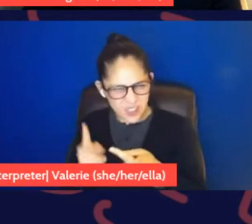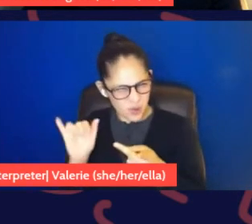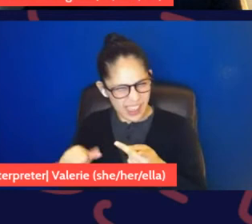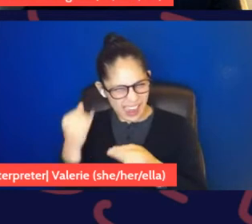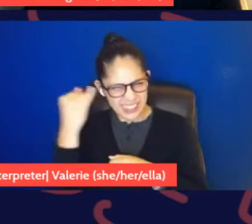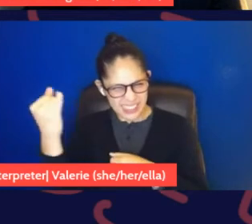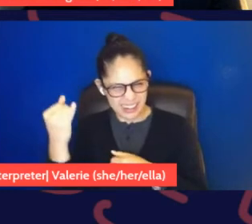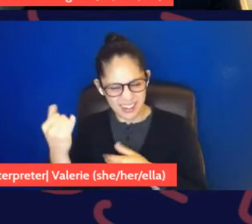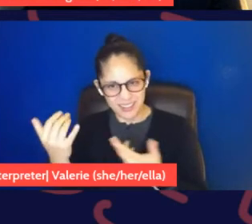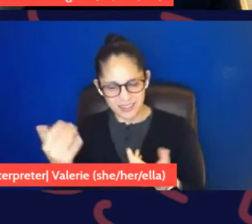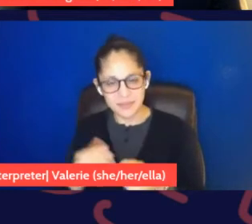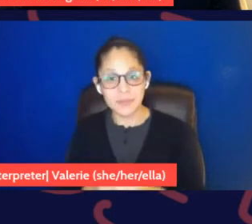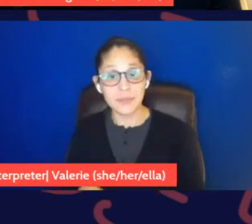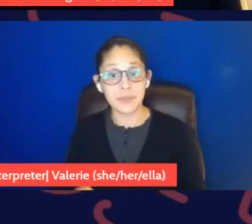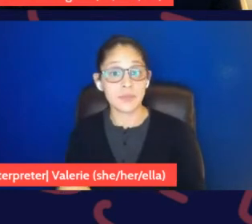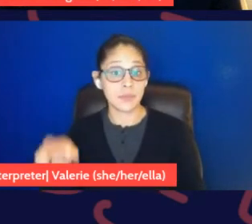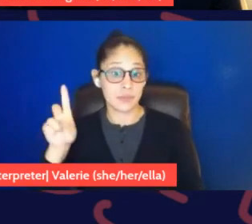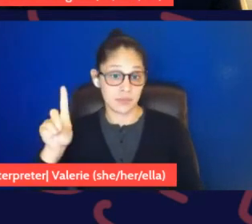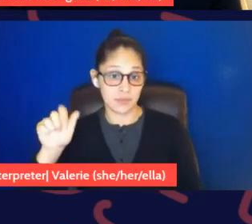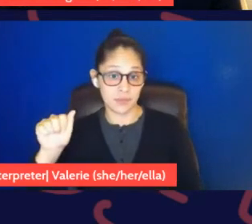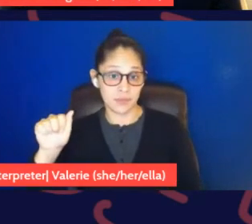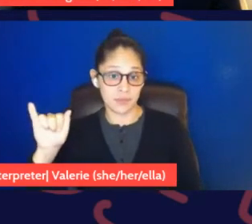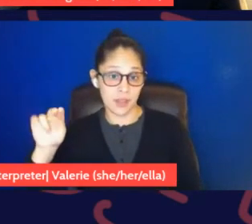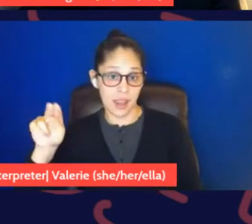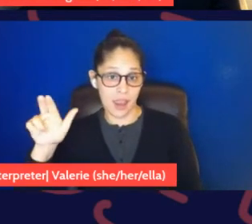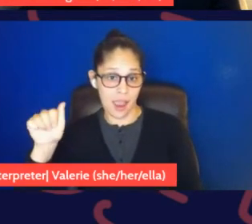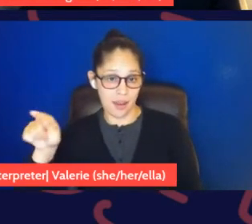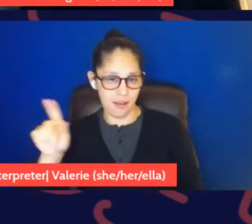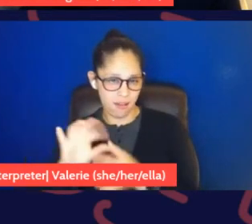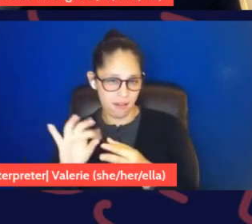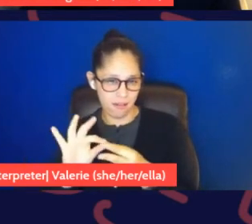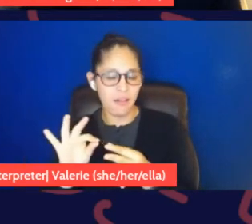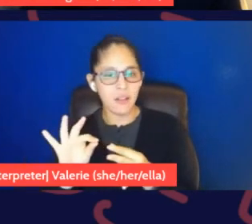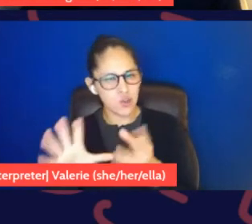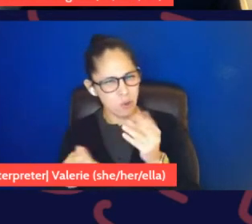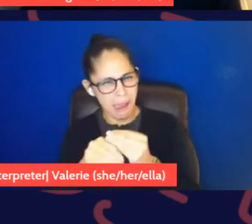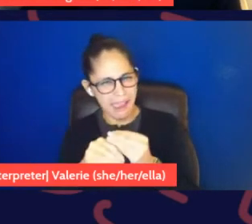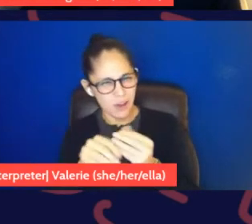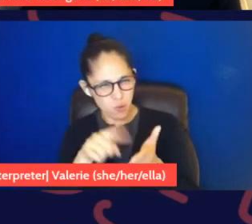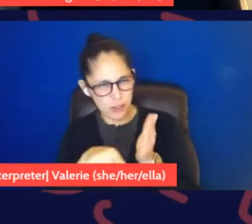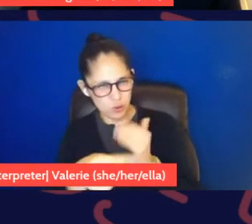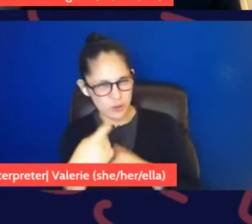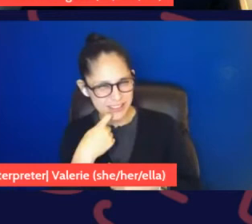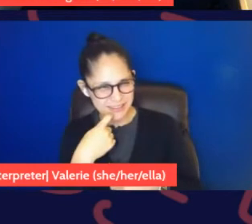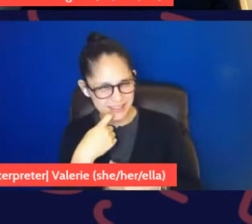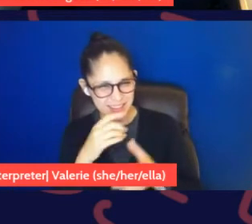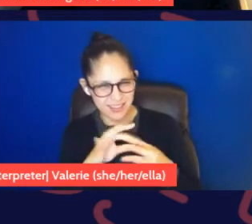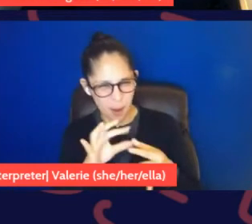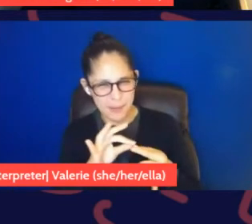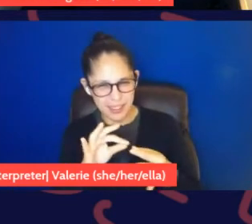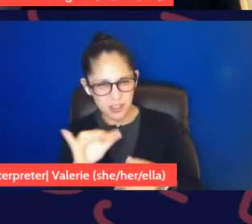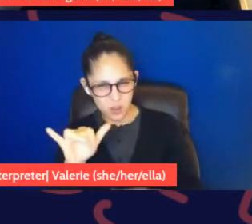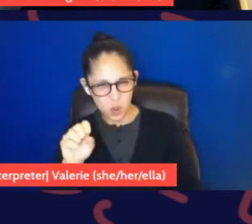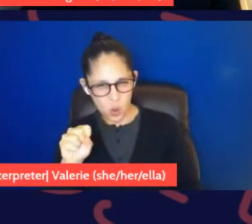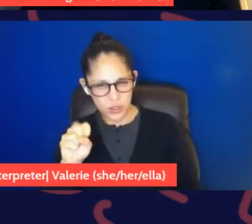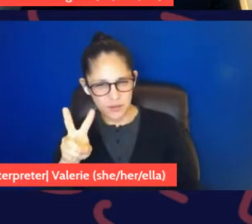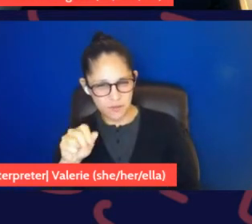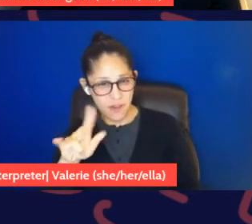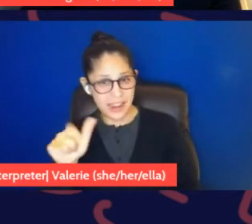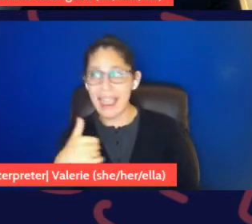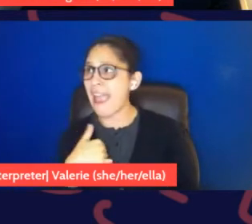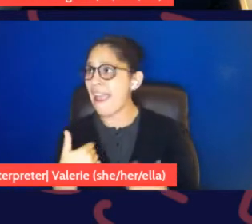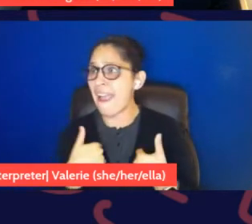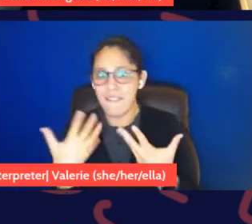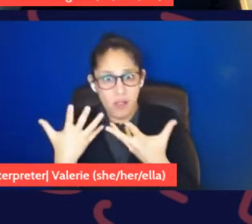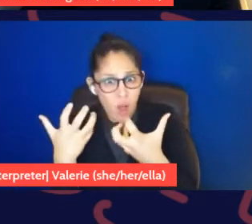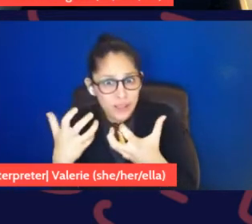And just to riff a little bit off that, Yosvani, is I mean, I have a longing to go places I've never been.